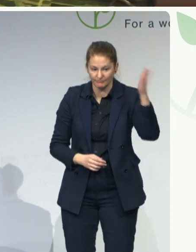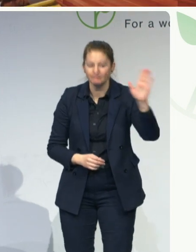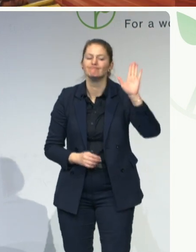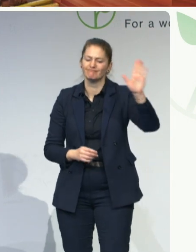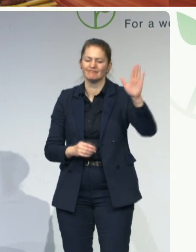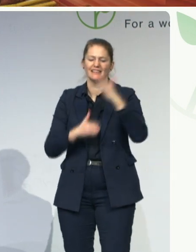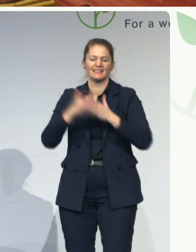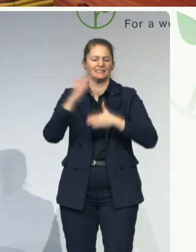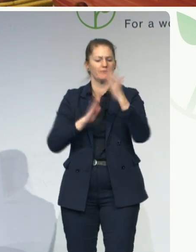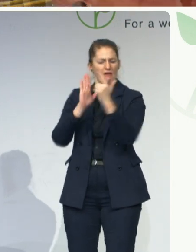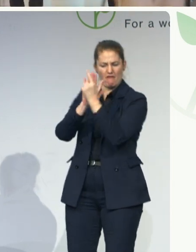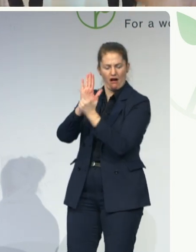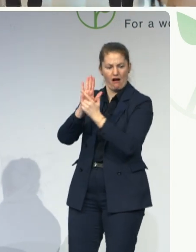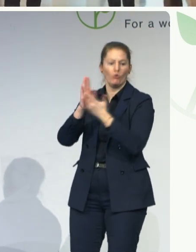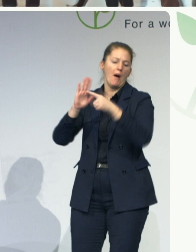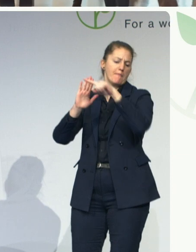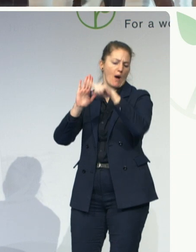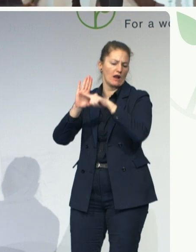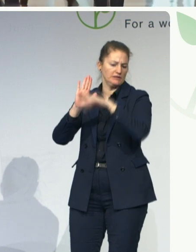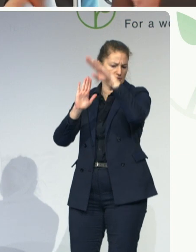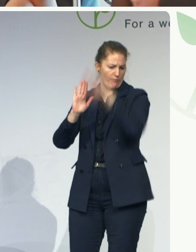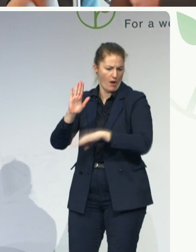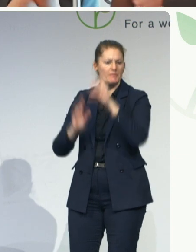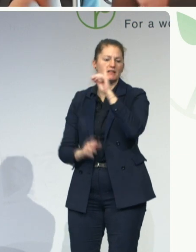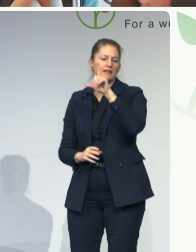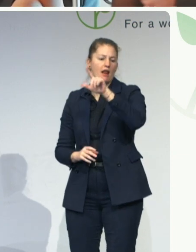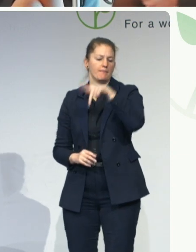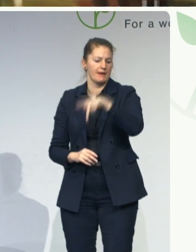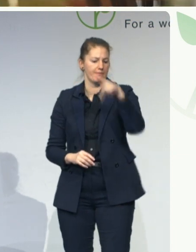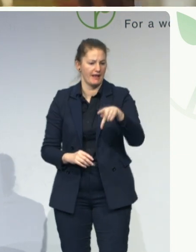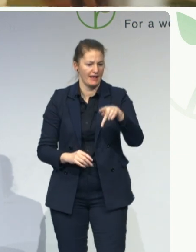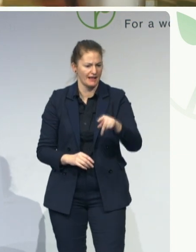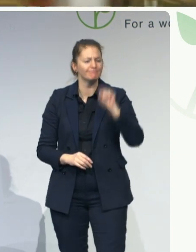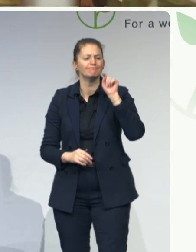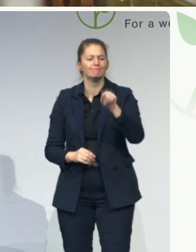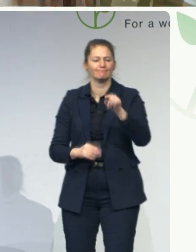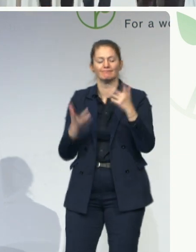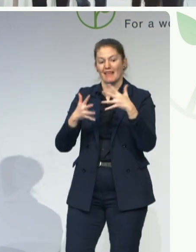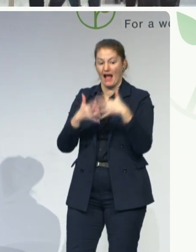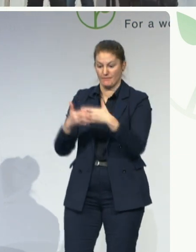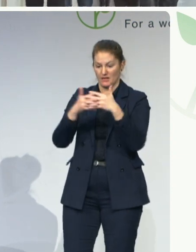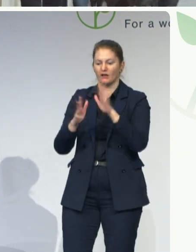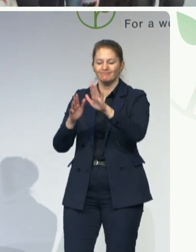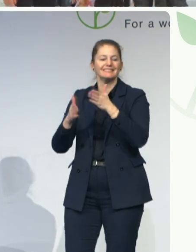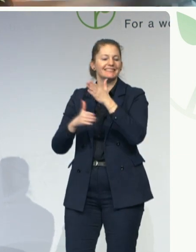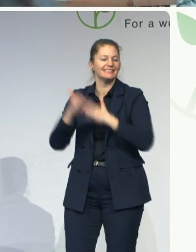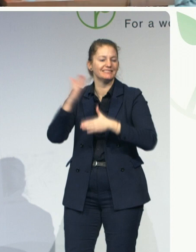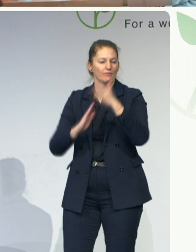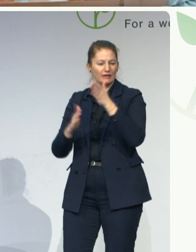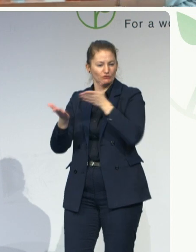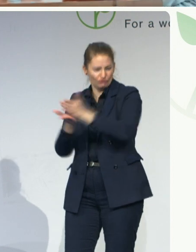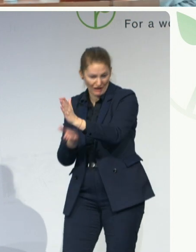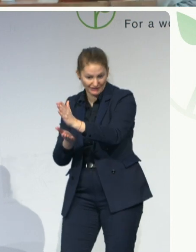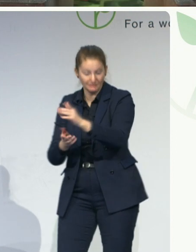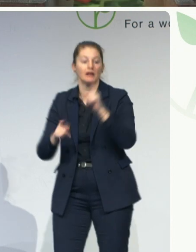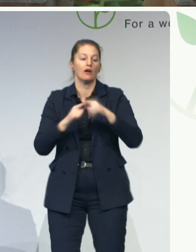of Law courses include US Disability Law, International Human Rights. DLPP students may also